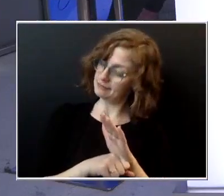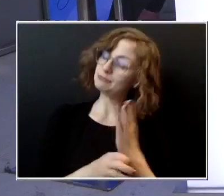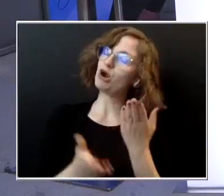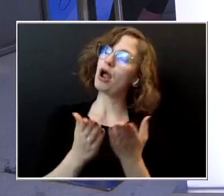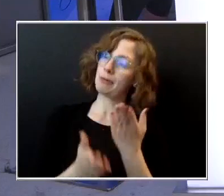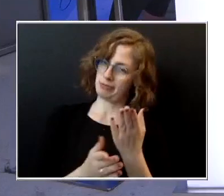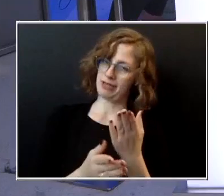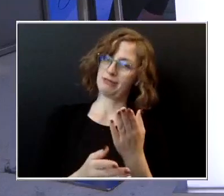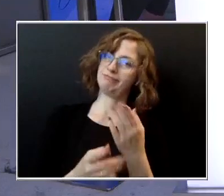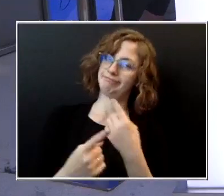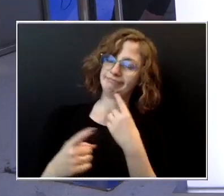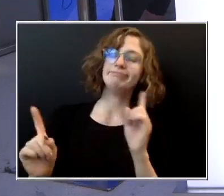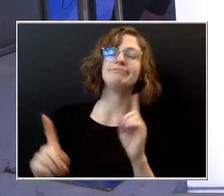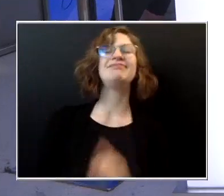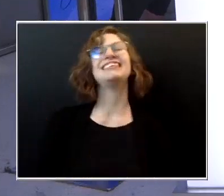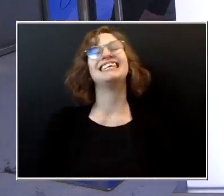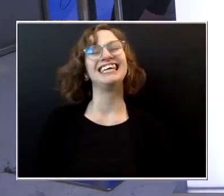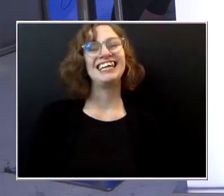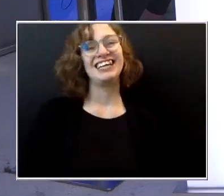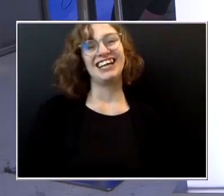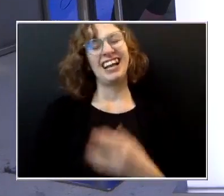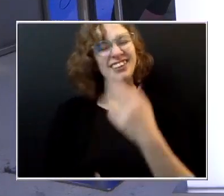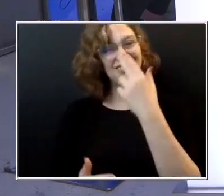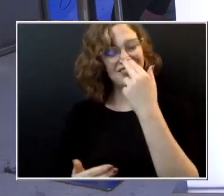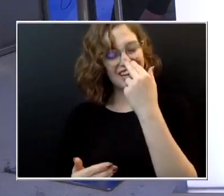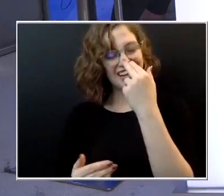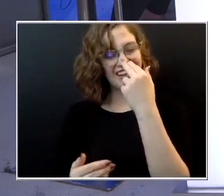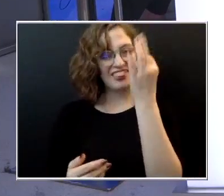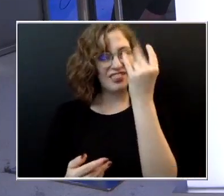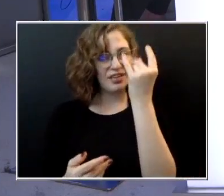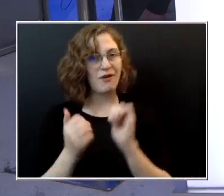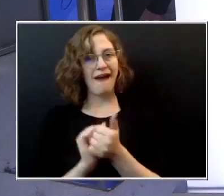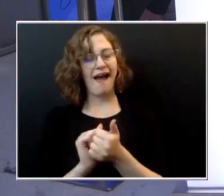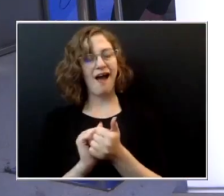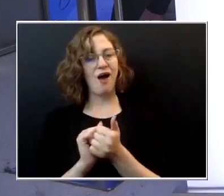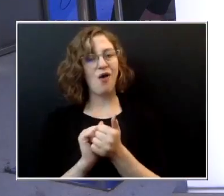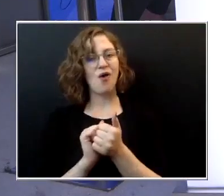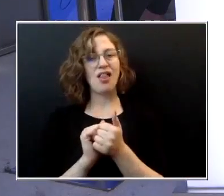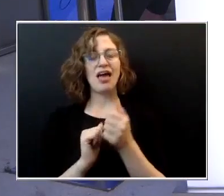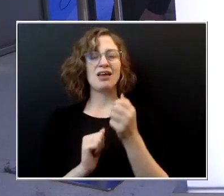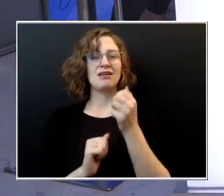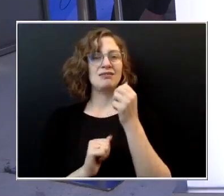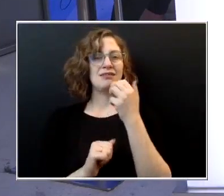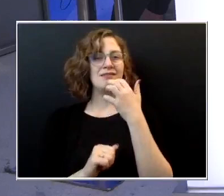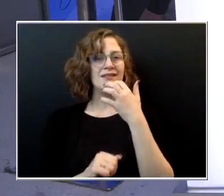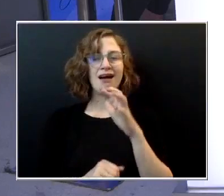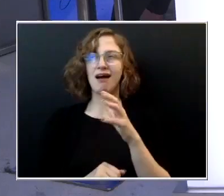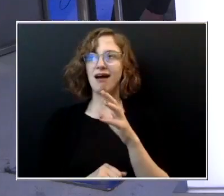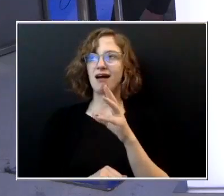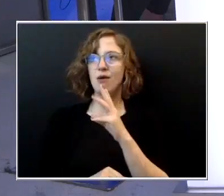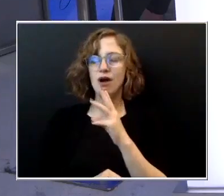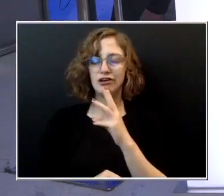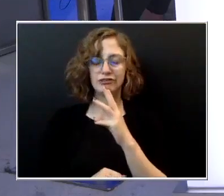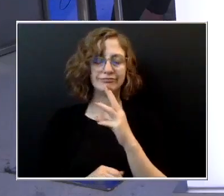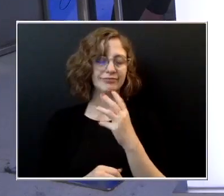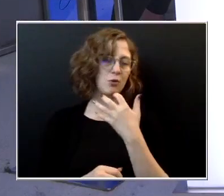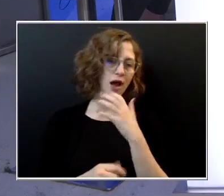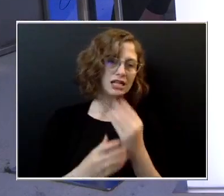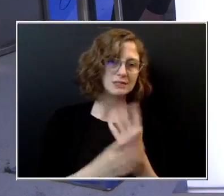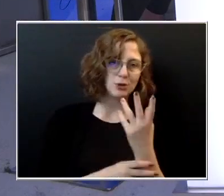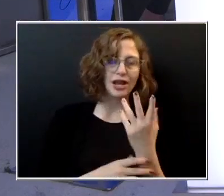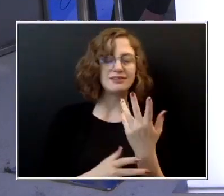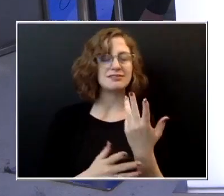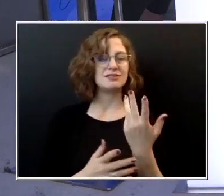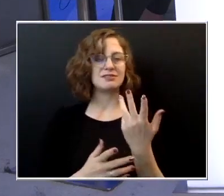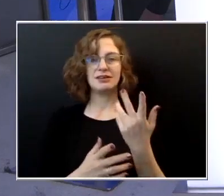It's funny to think about the impact of thermal hot springs, and now we're trying to go back to the future, so to